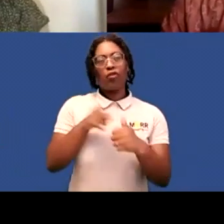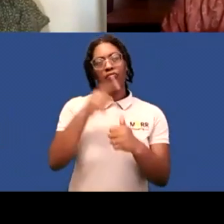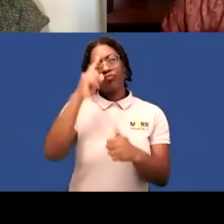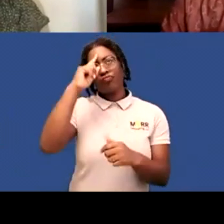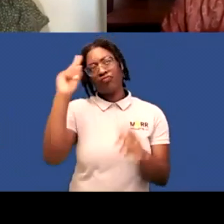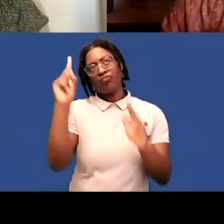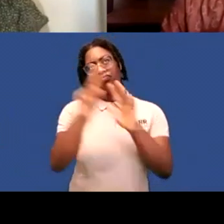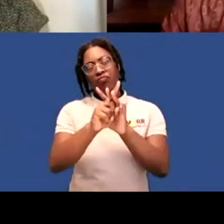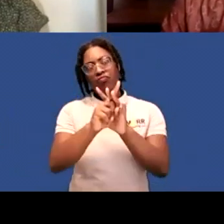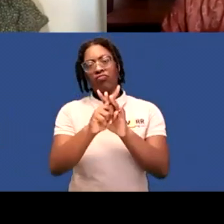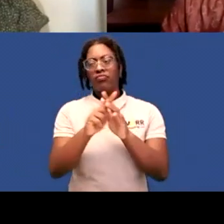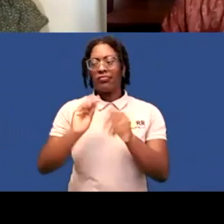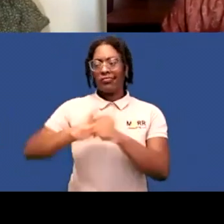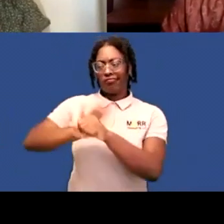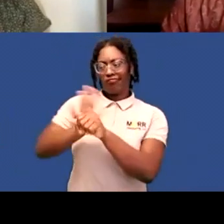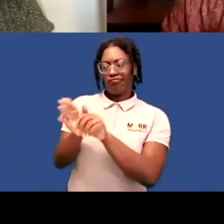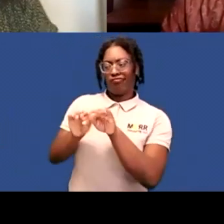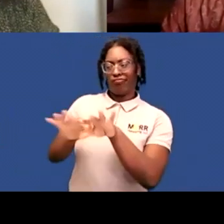pandemic.